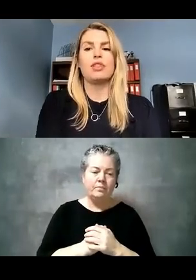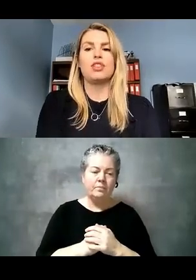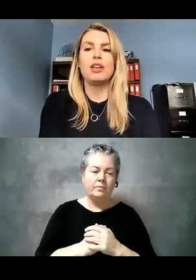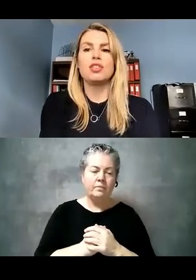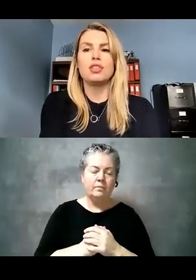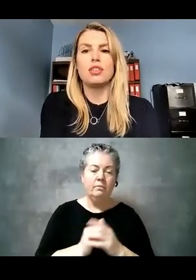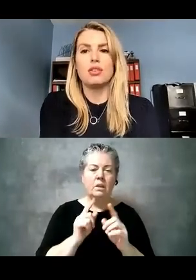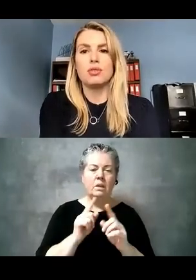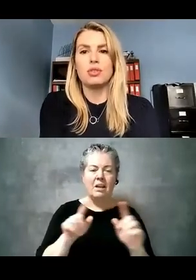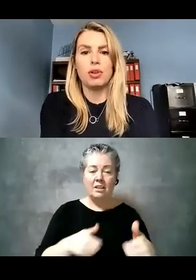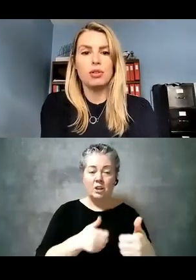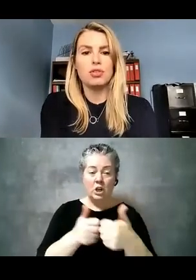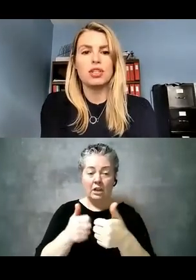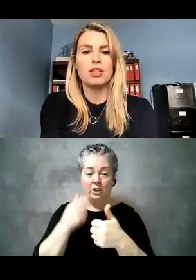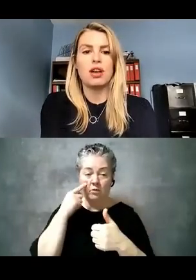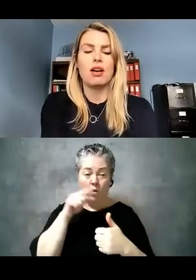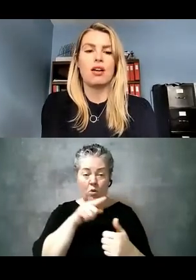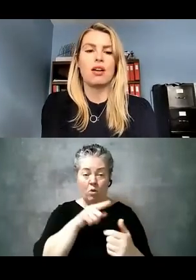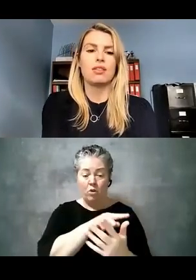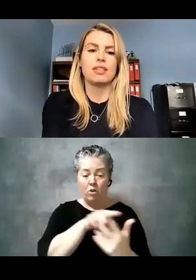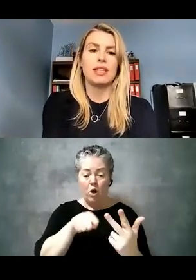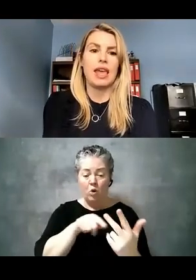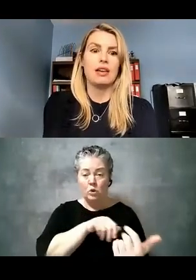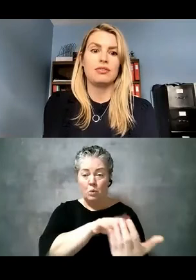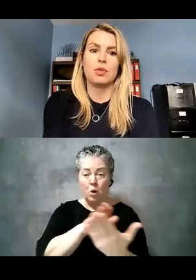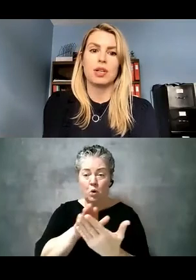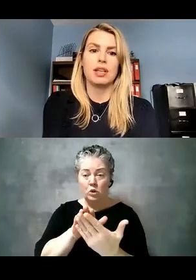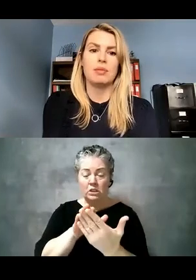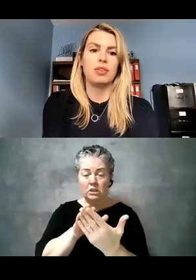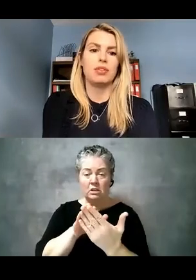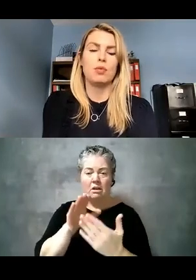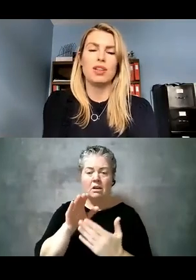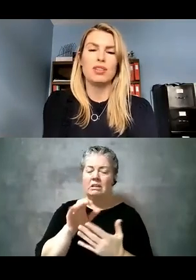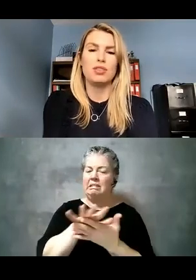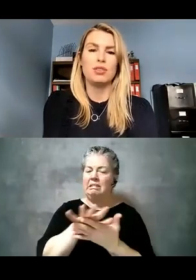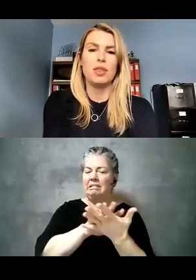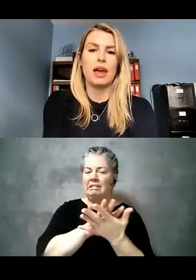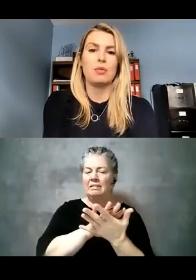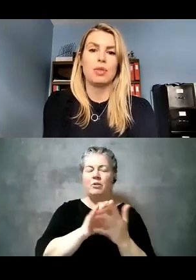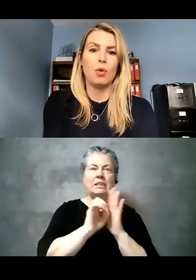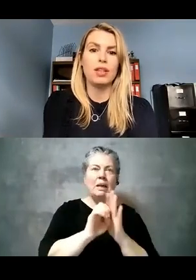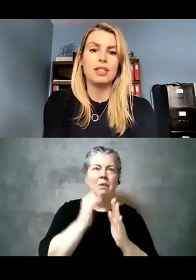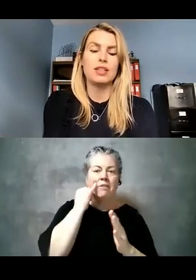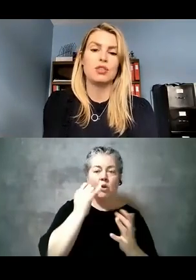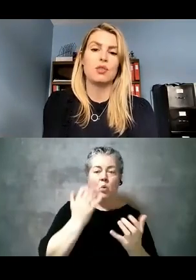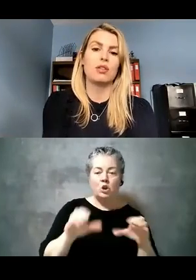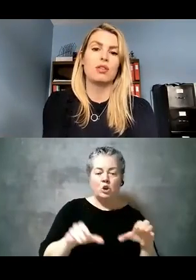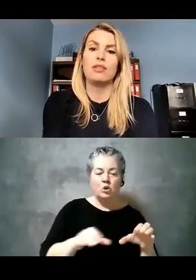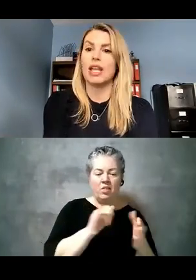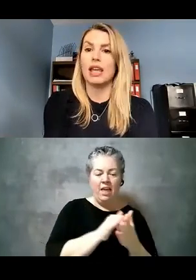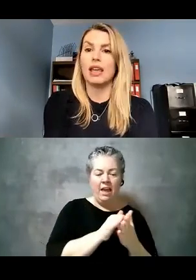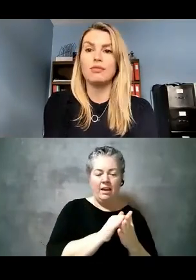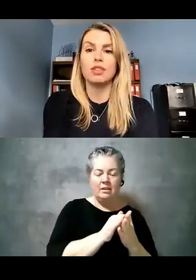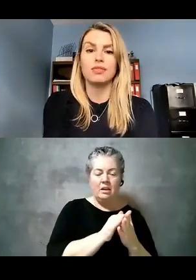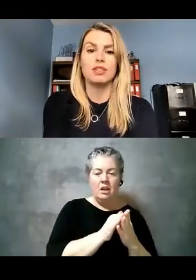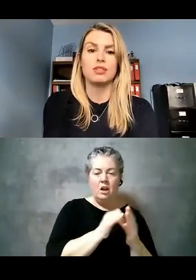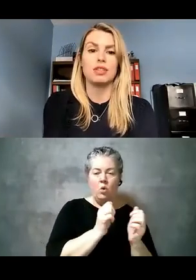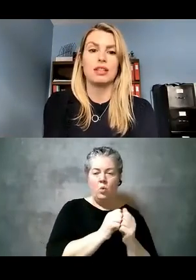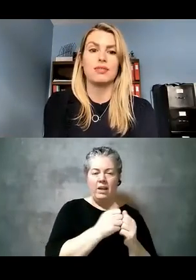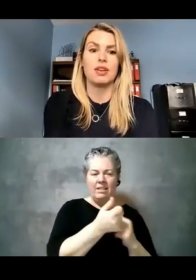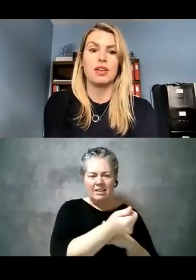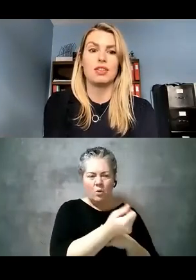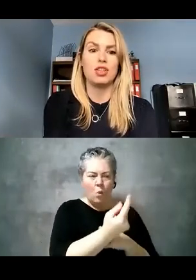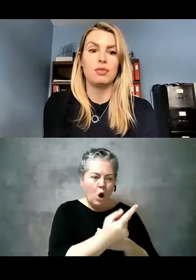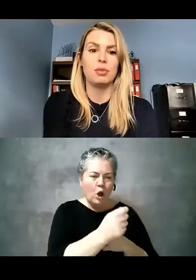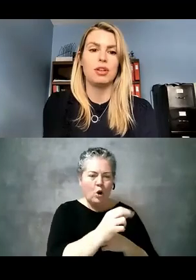However, the challenges to those approaches are scale. For example, if we want to do that with one teacher or even a handful of teachers,